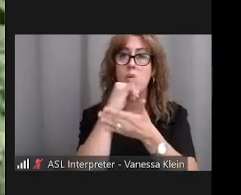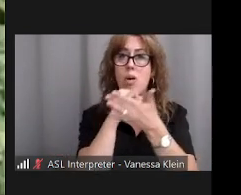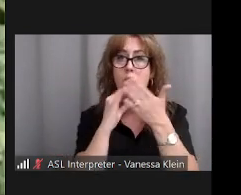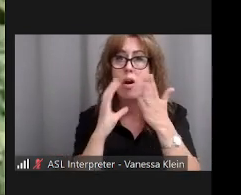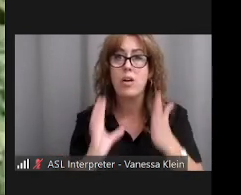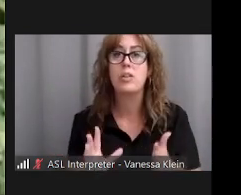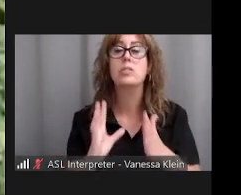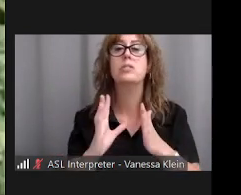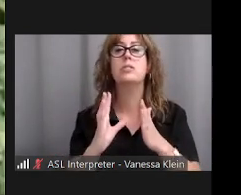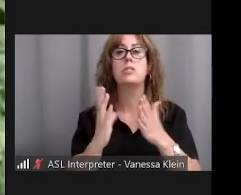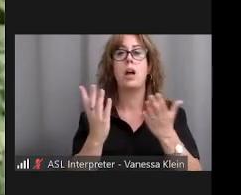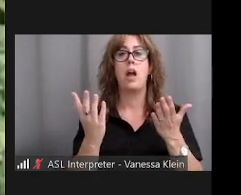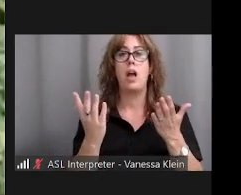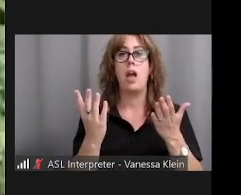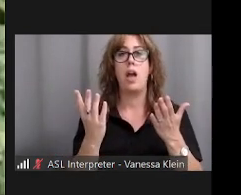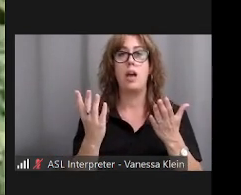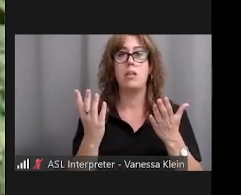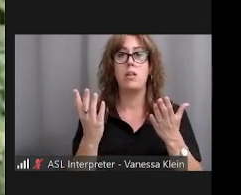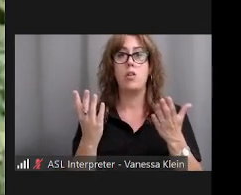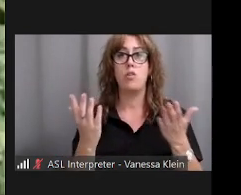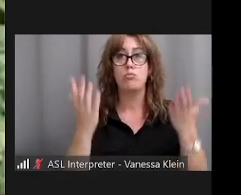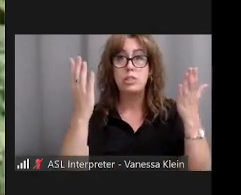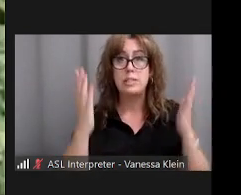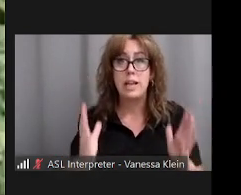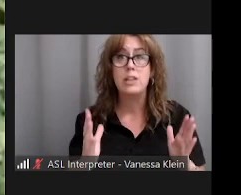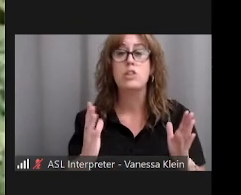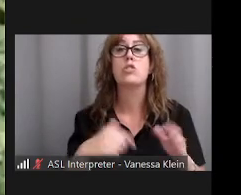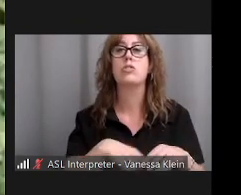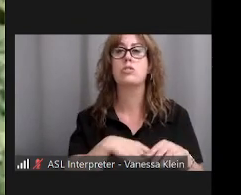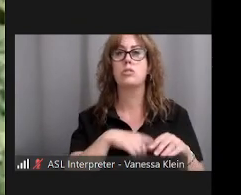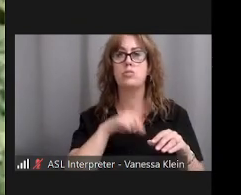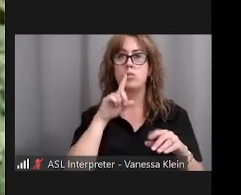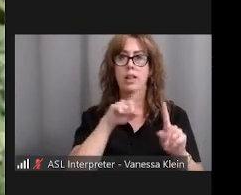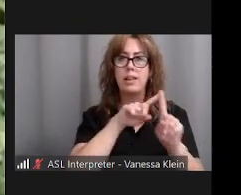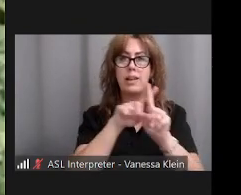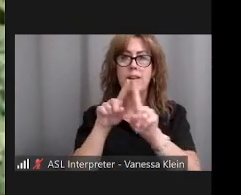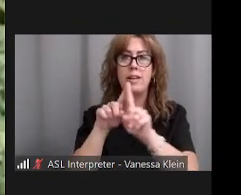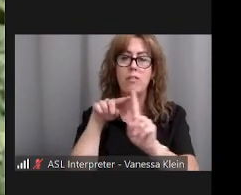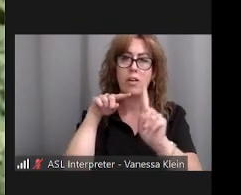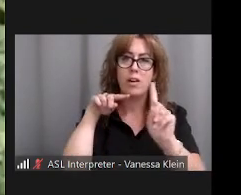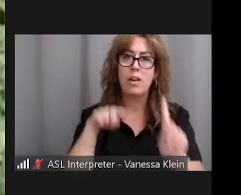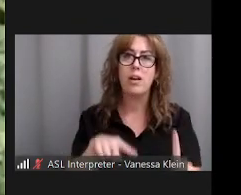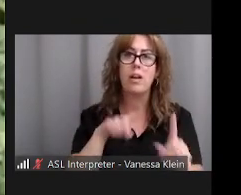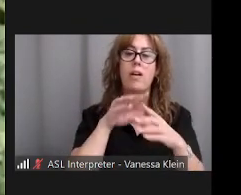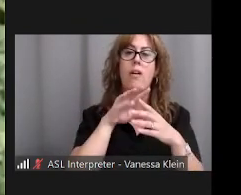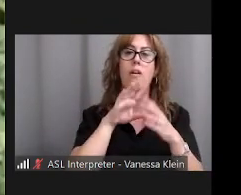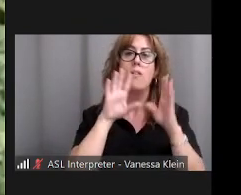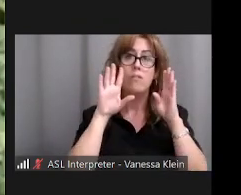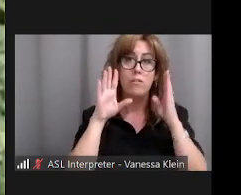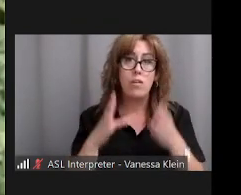talking about issues around social justice. I mean, it's interesting because it's been a part of my